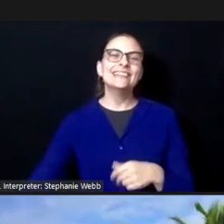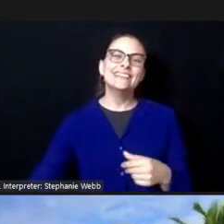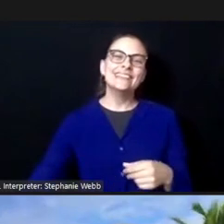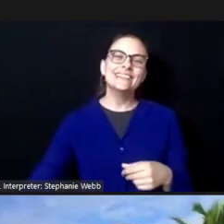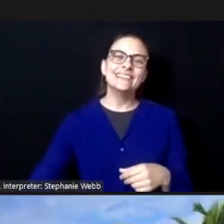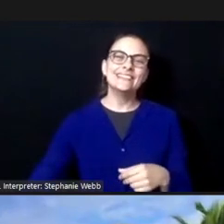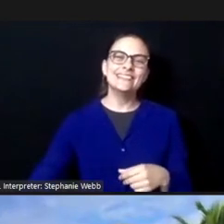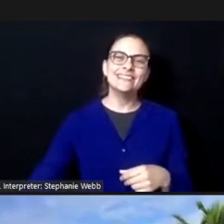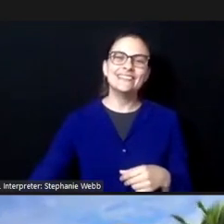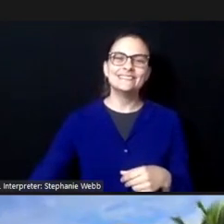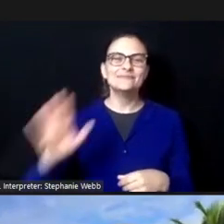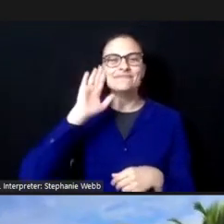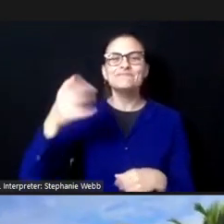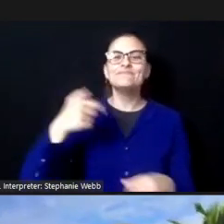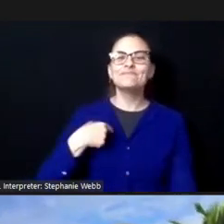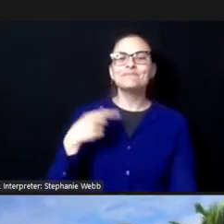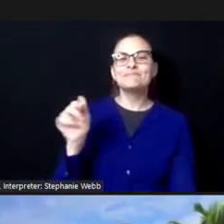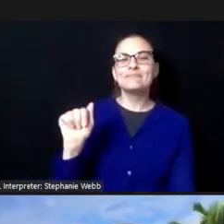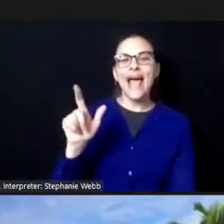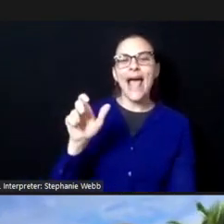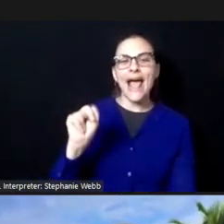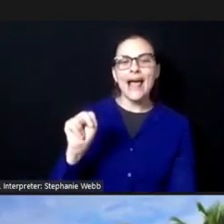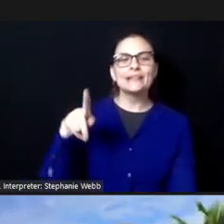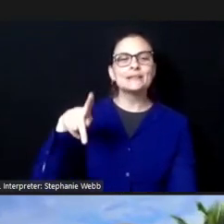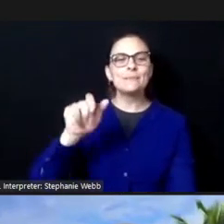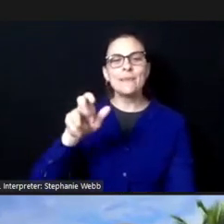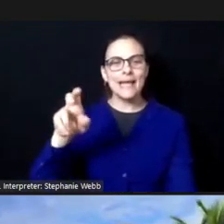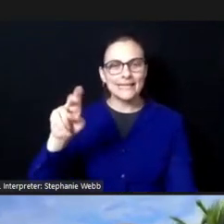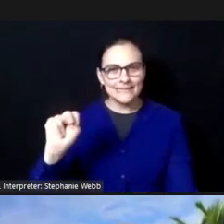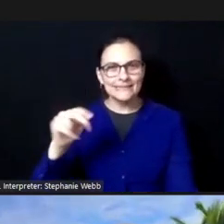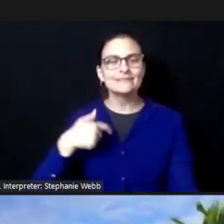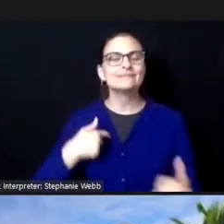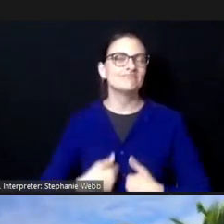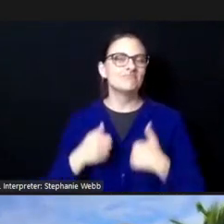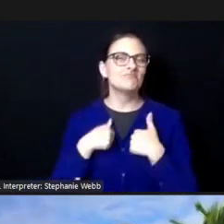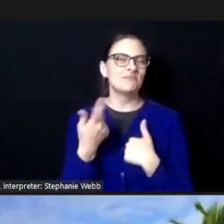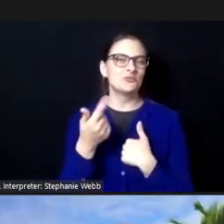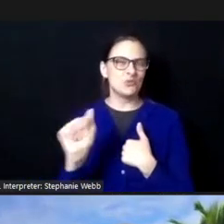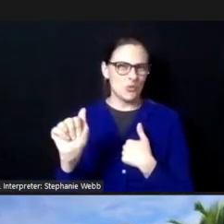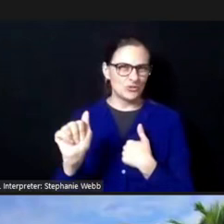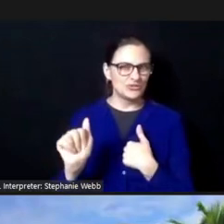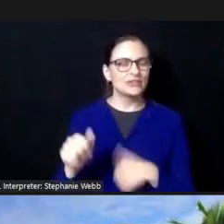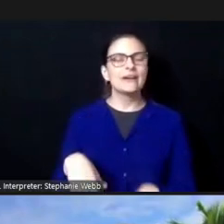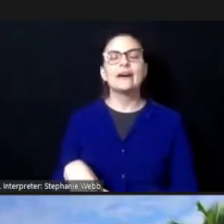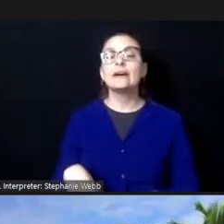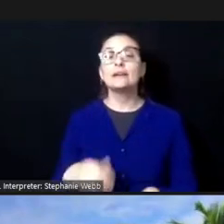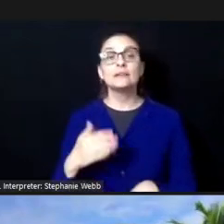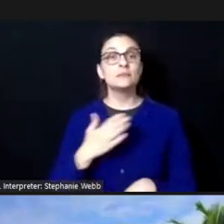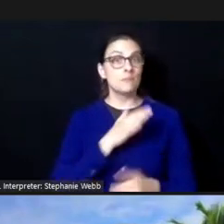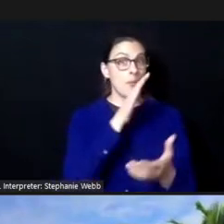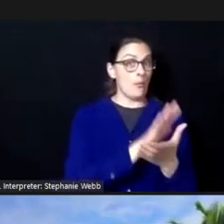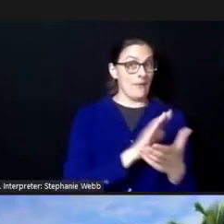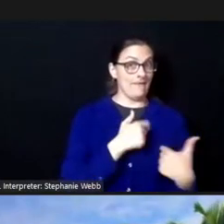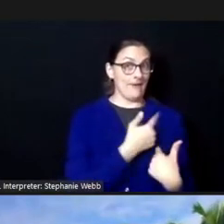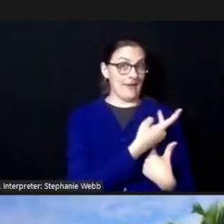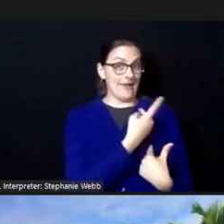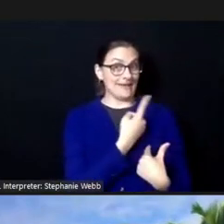Georgia. I am retired. Both my wife and I are retired just 2 years ago.